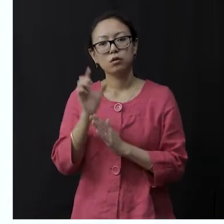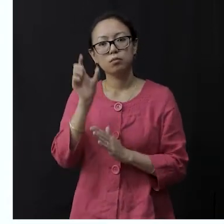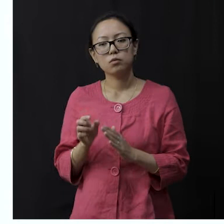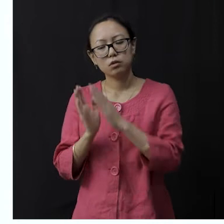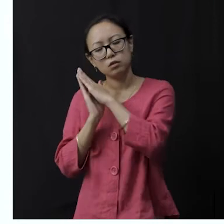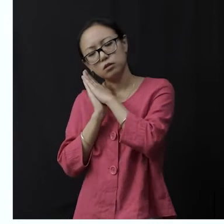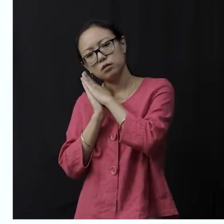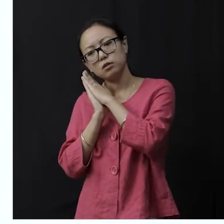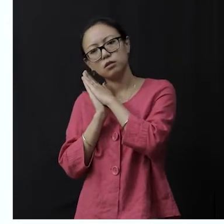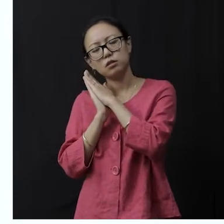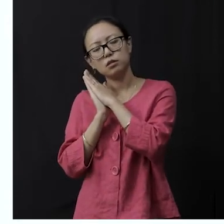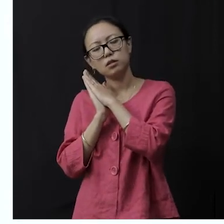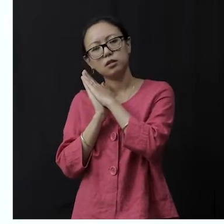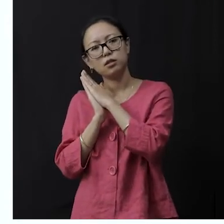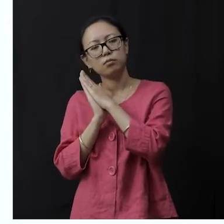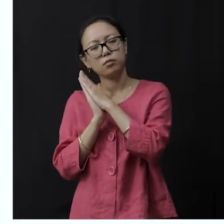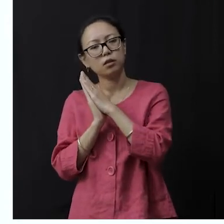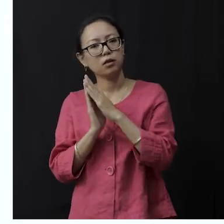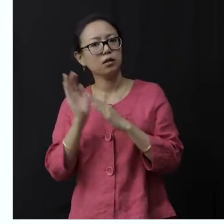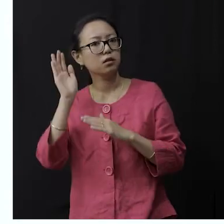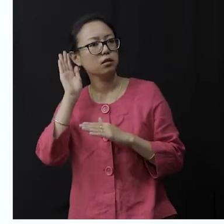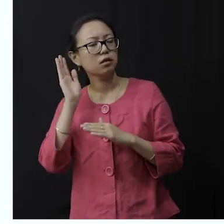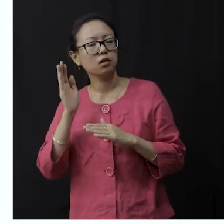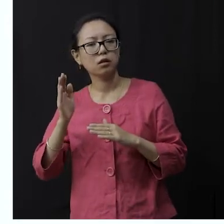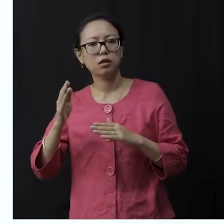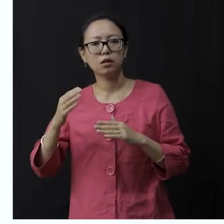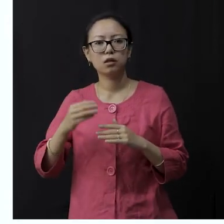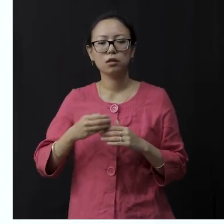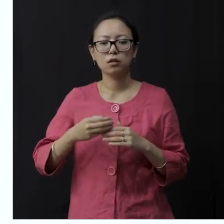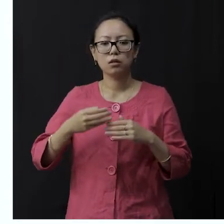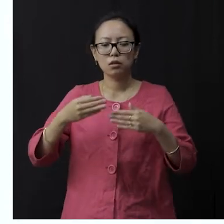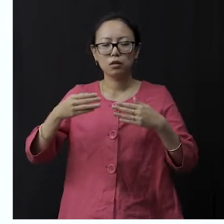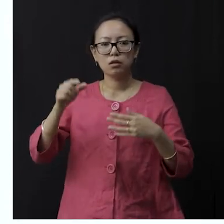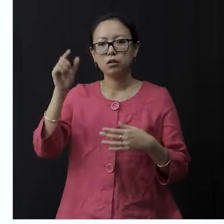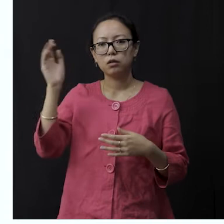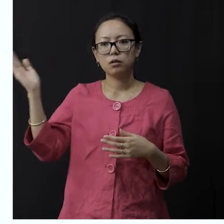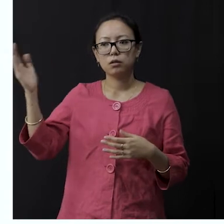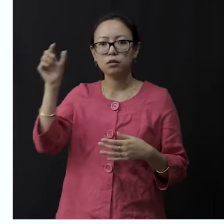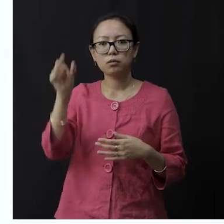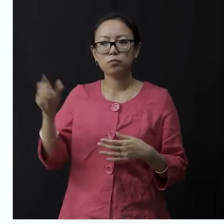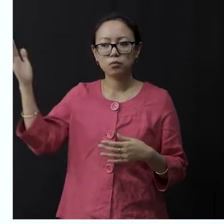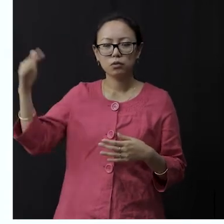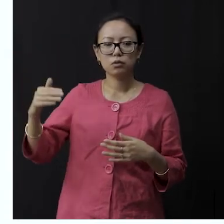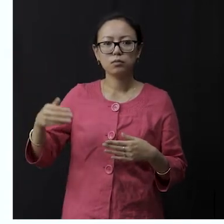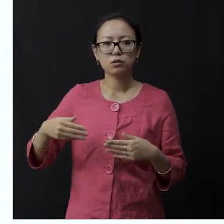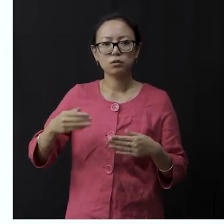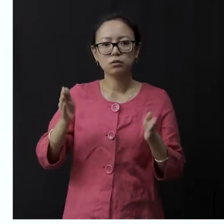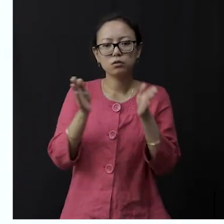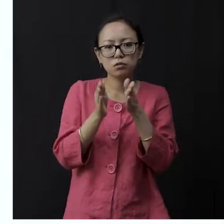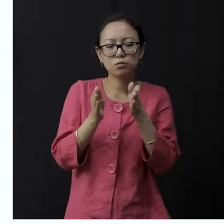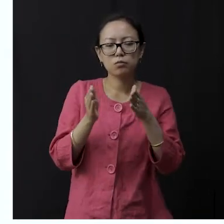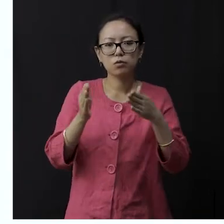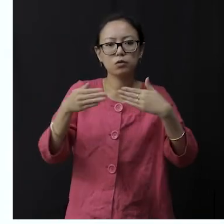he listened properly, and the person was sure that there was someone knocking, so he went